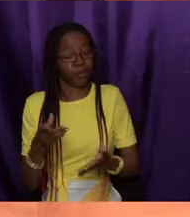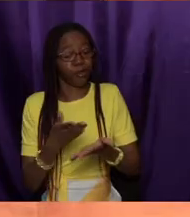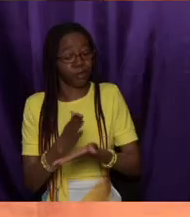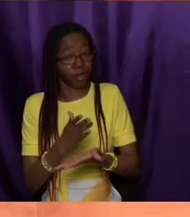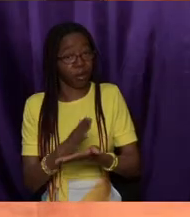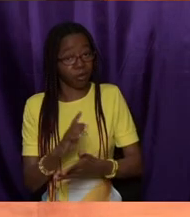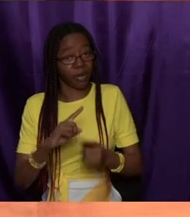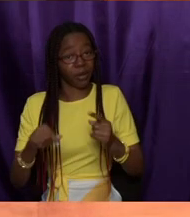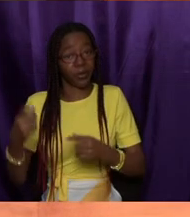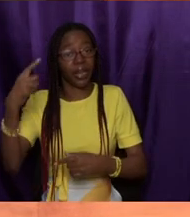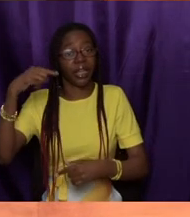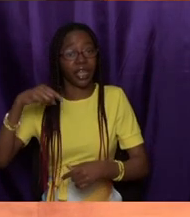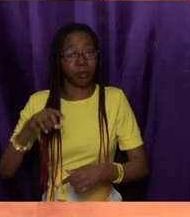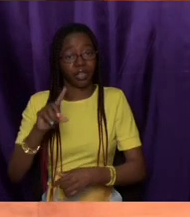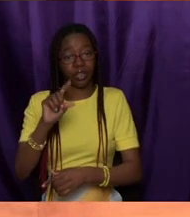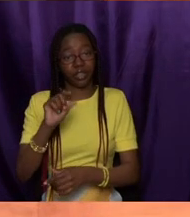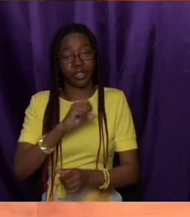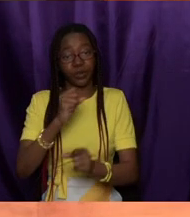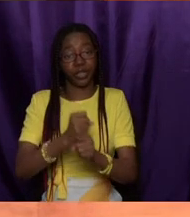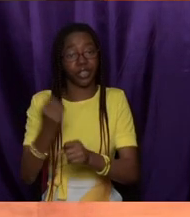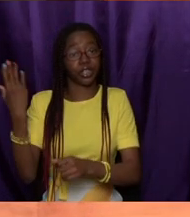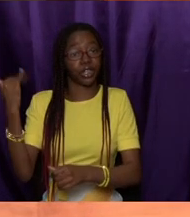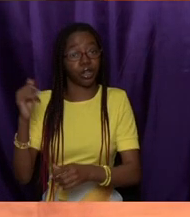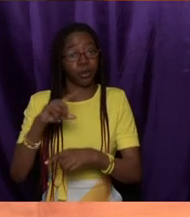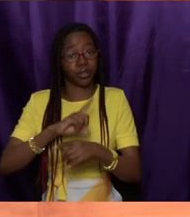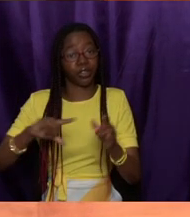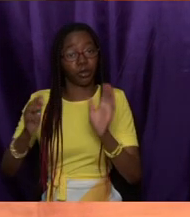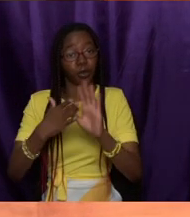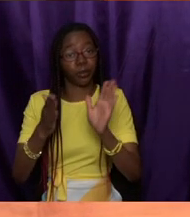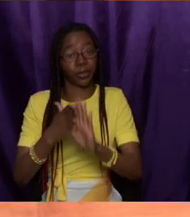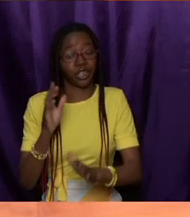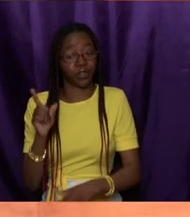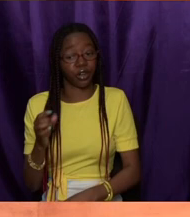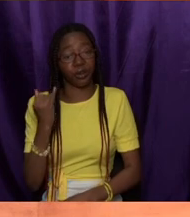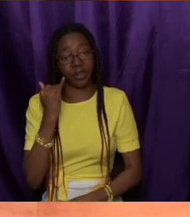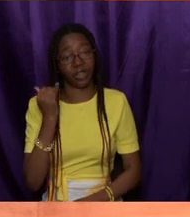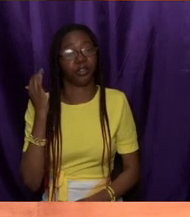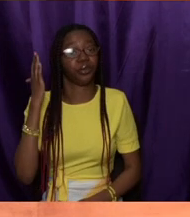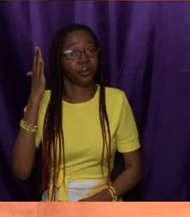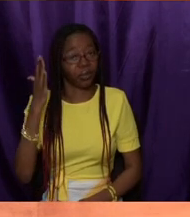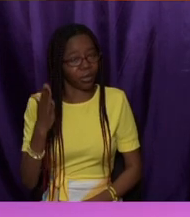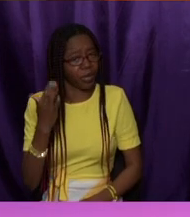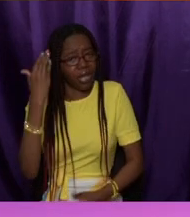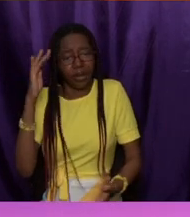I got here 21 years ago. Come on, give God praise for her if you would.